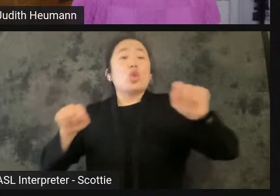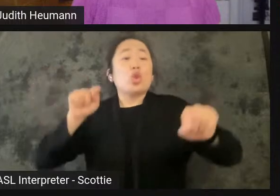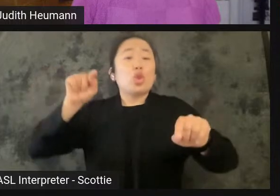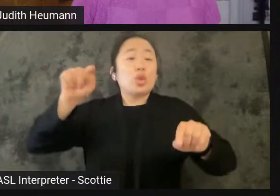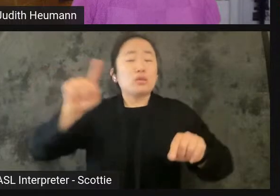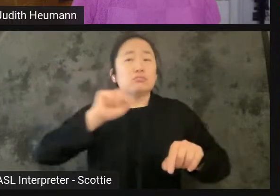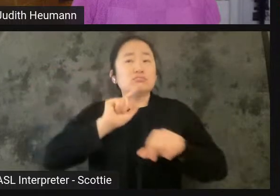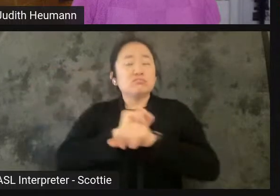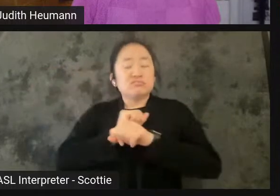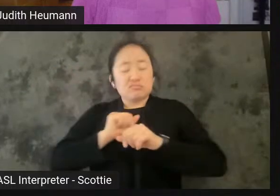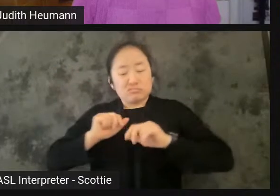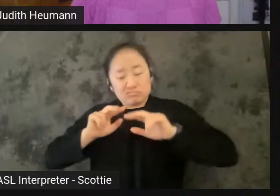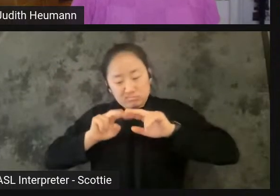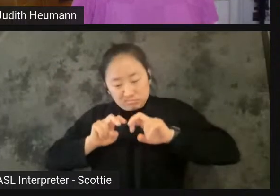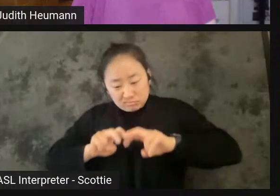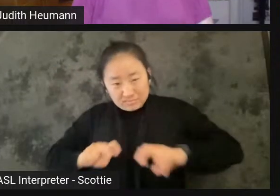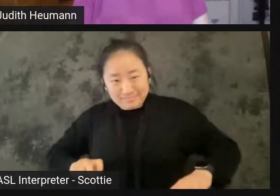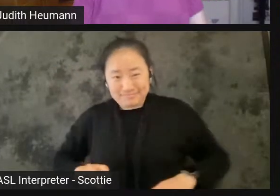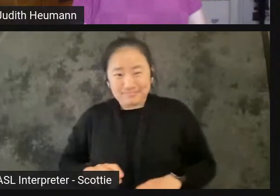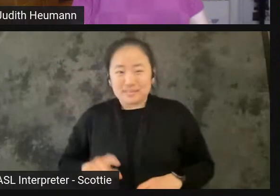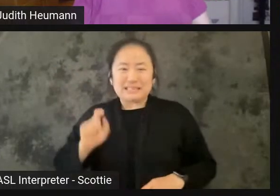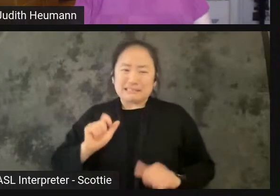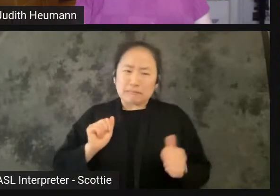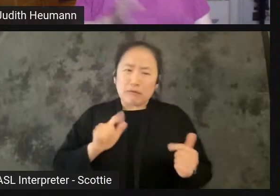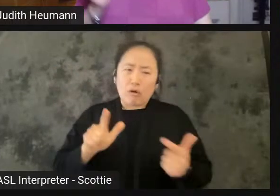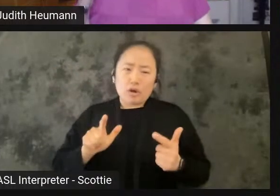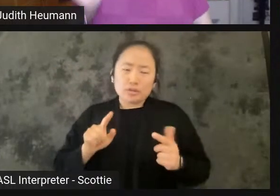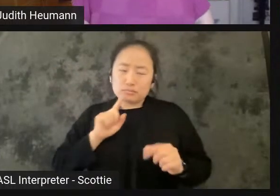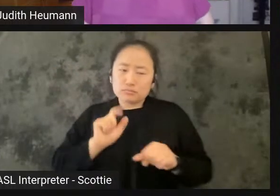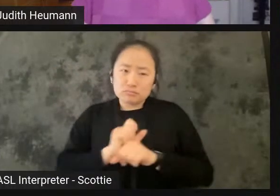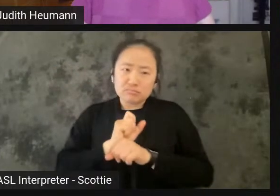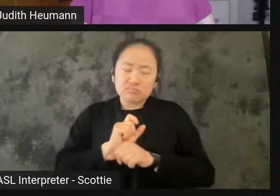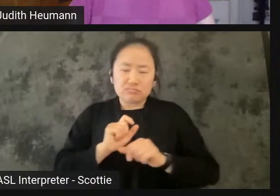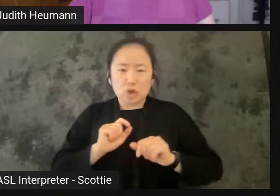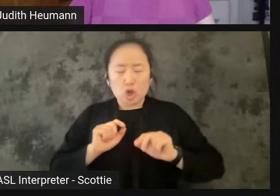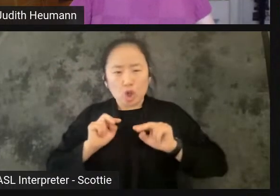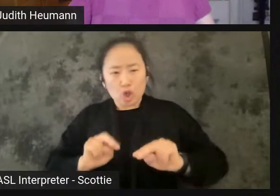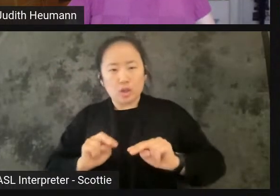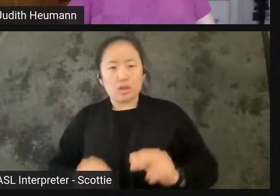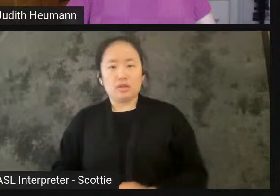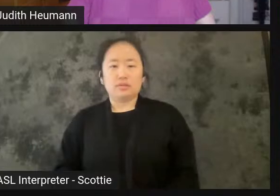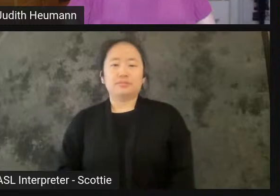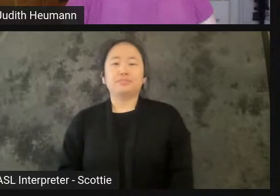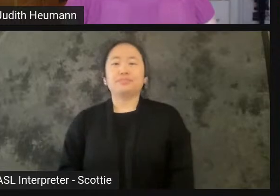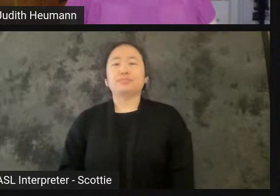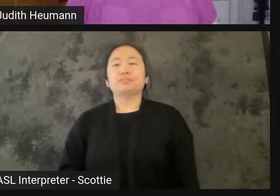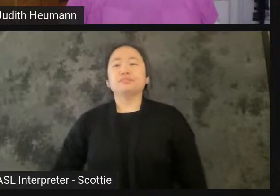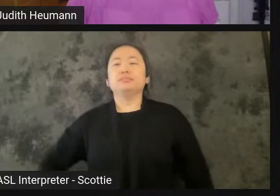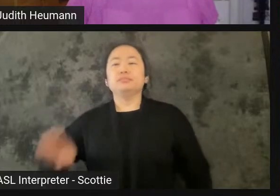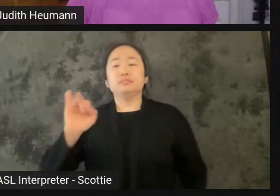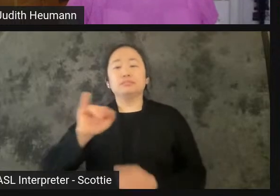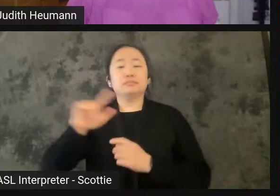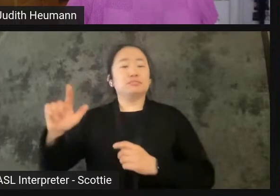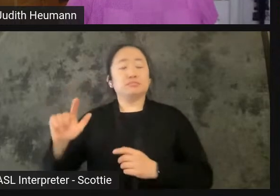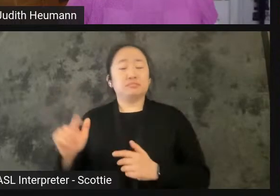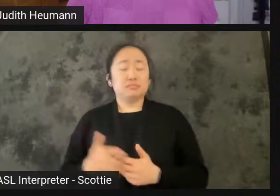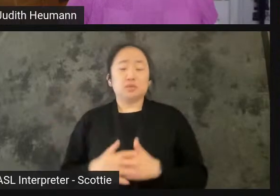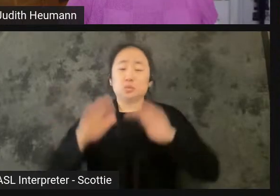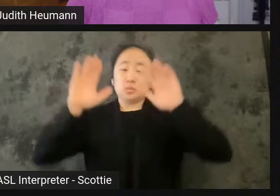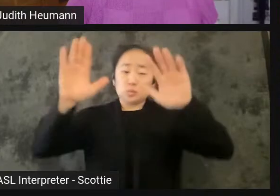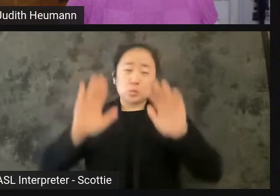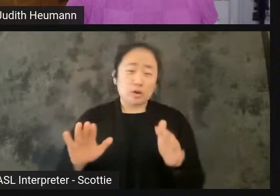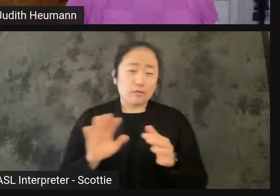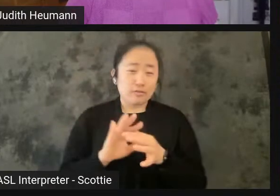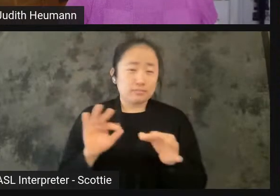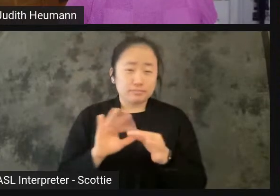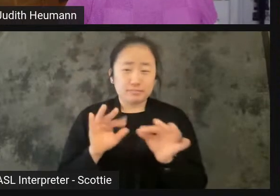And yeah, another. Well, those are great comments, and they lead to a couple that we